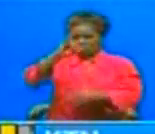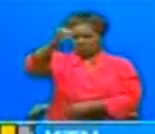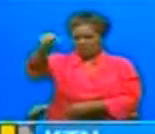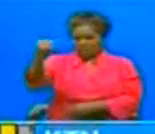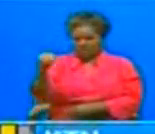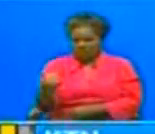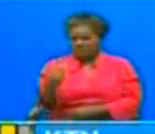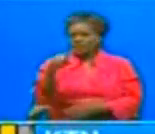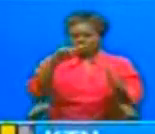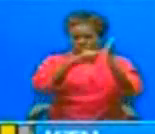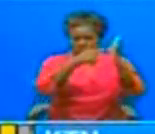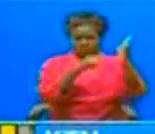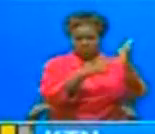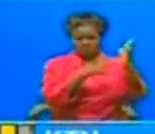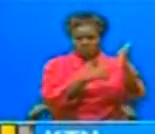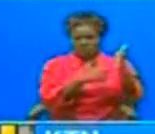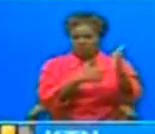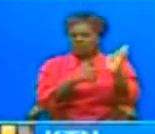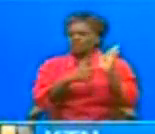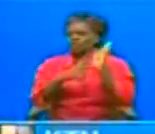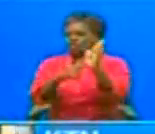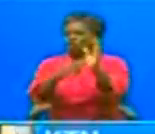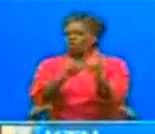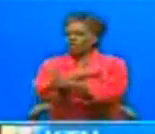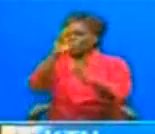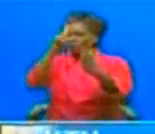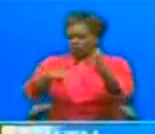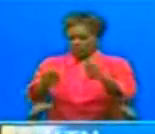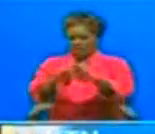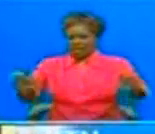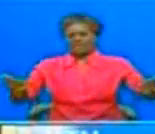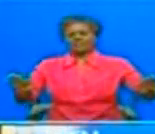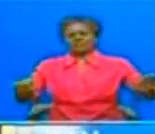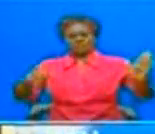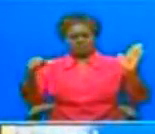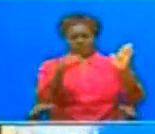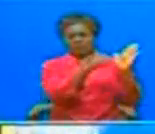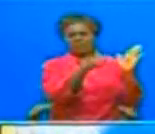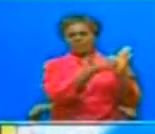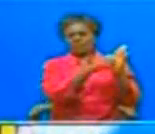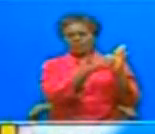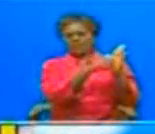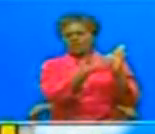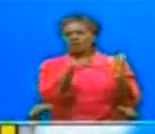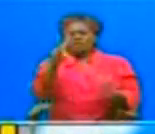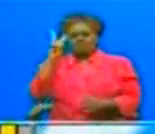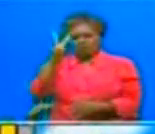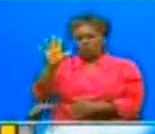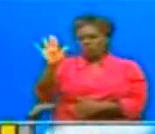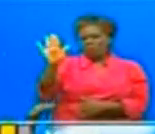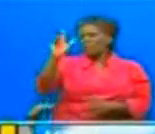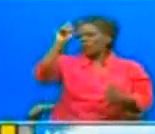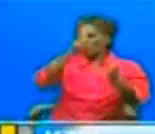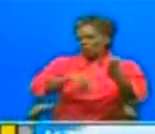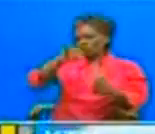of several issues. But what came out very strongly was the land issue. What is your view on the way the